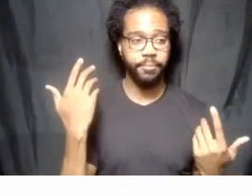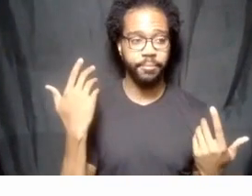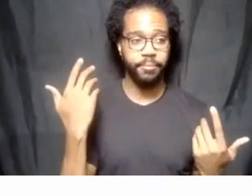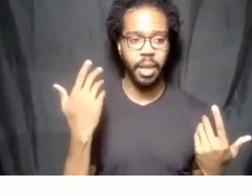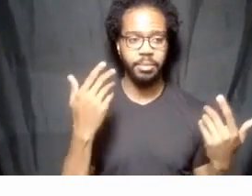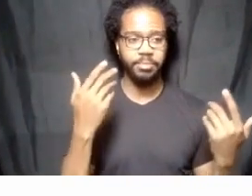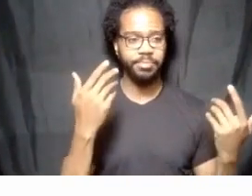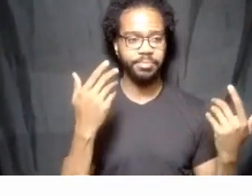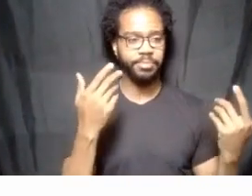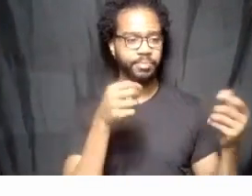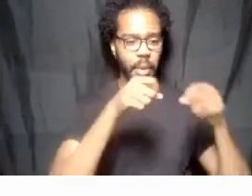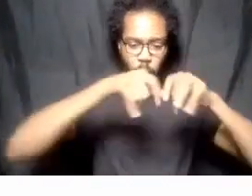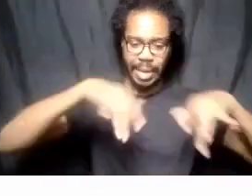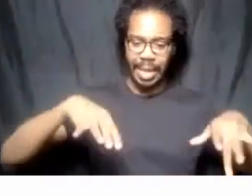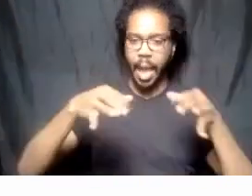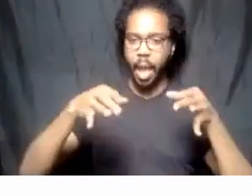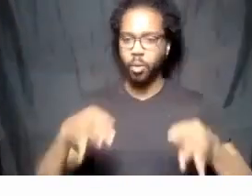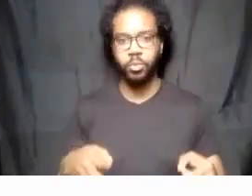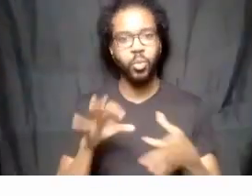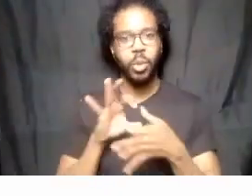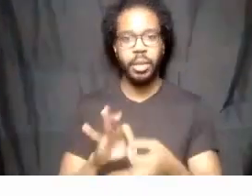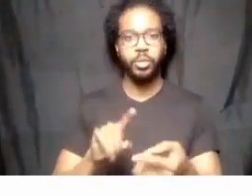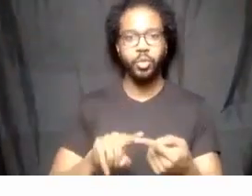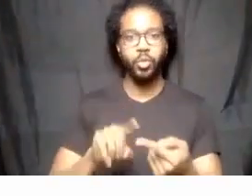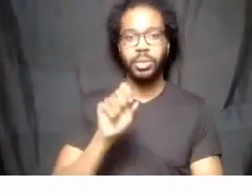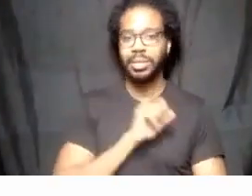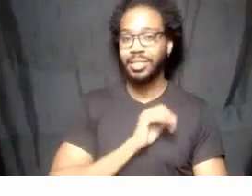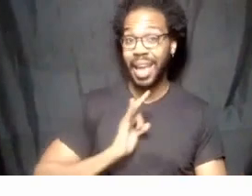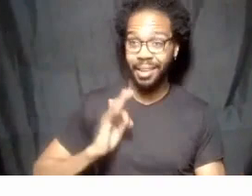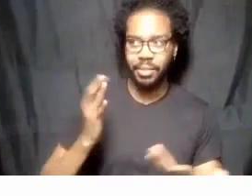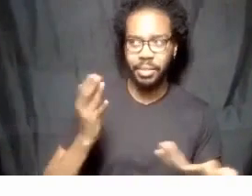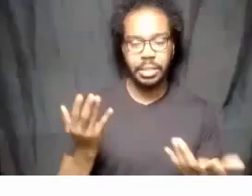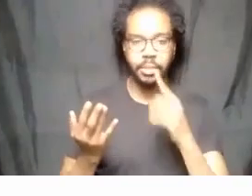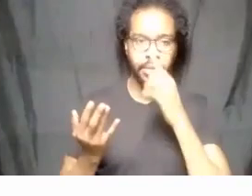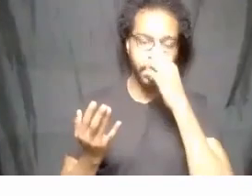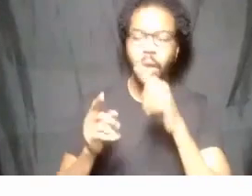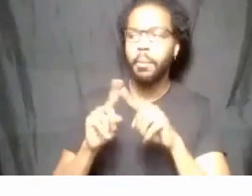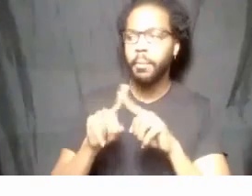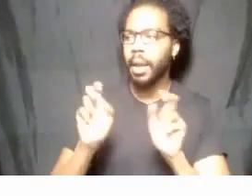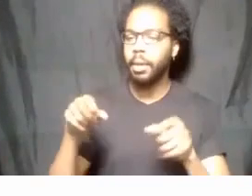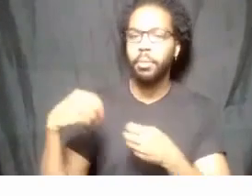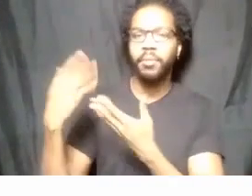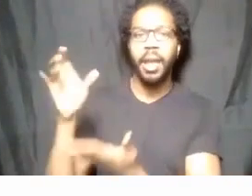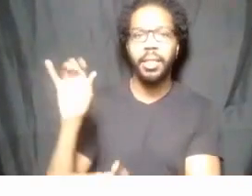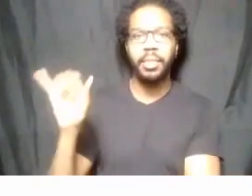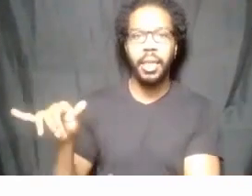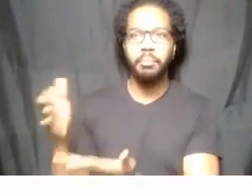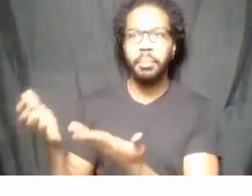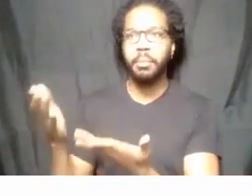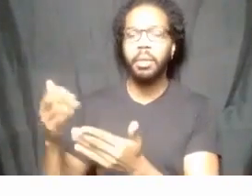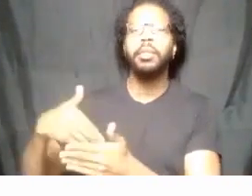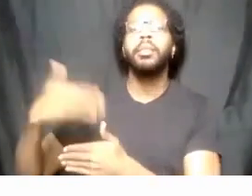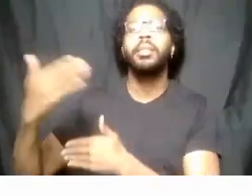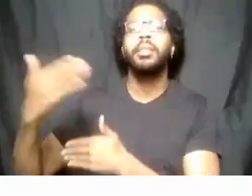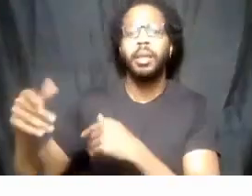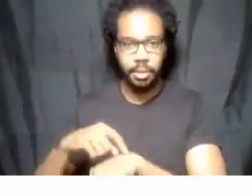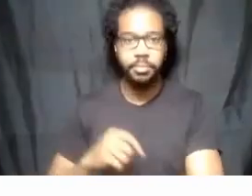breakdown at this time regarding the staff, but I think I can probably provide that next time.